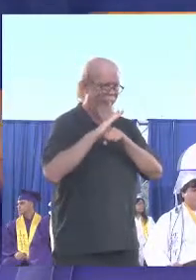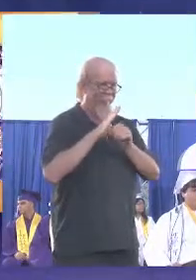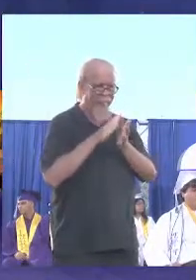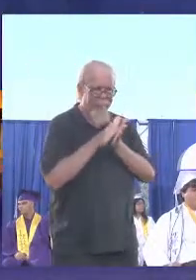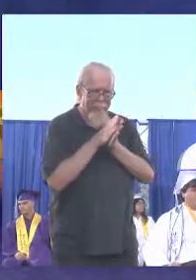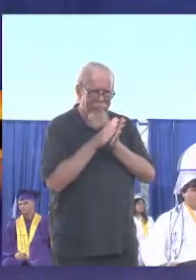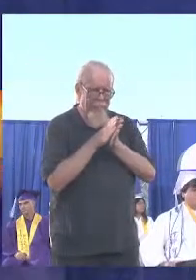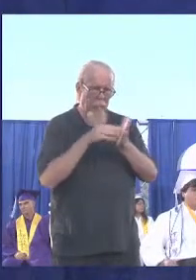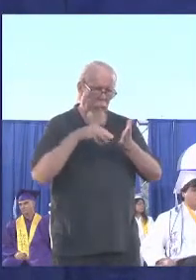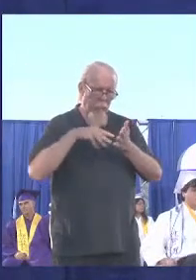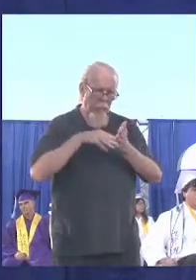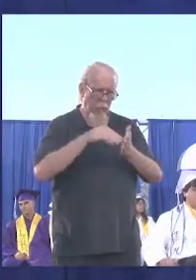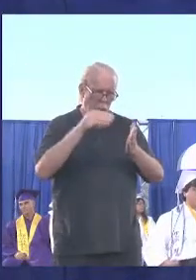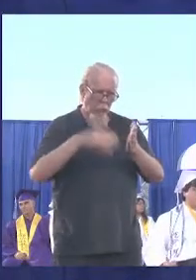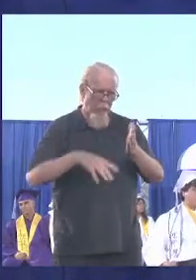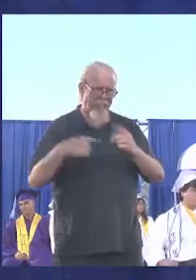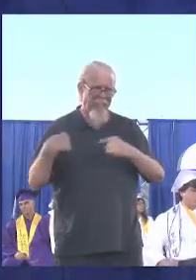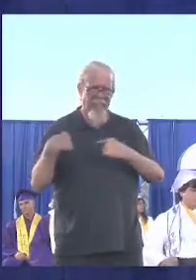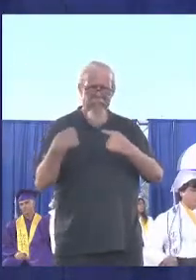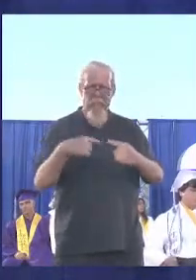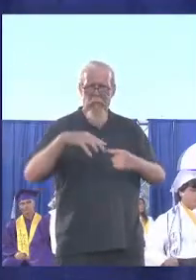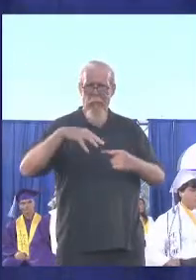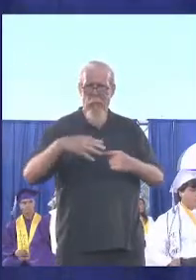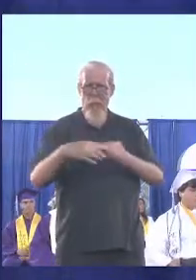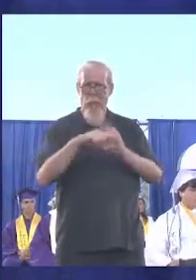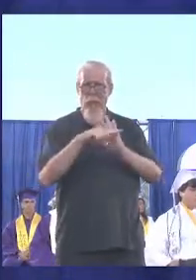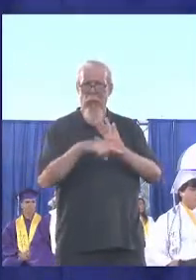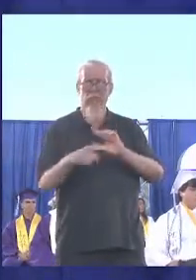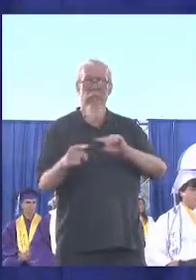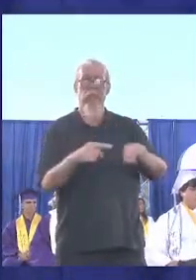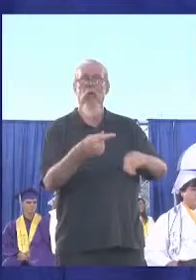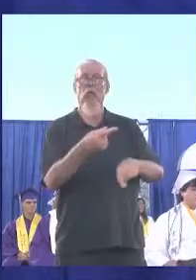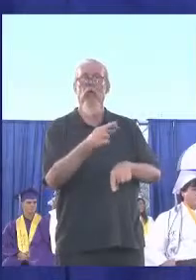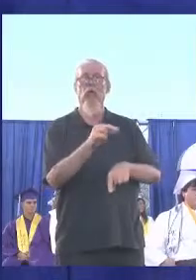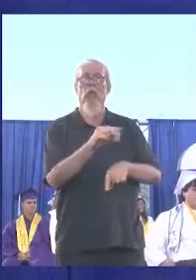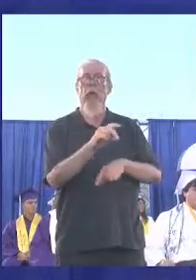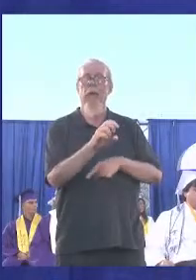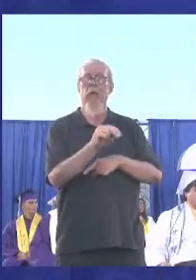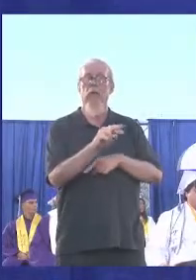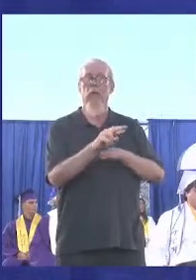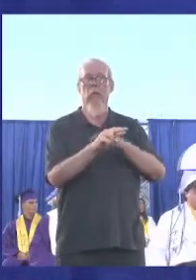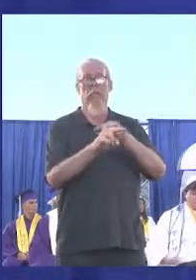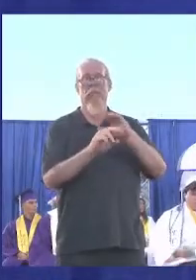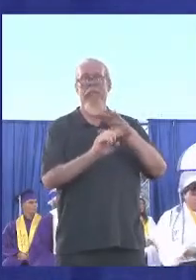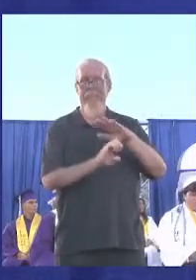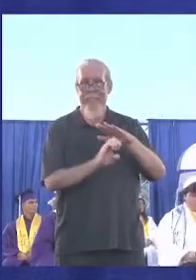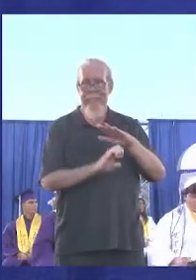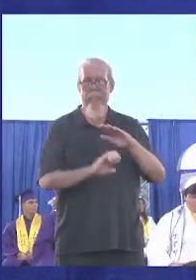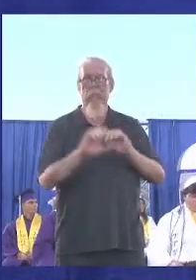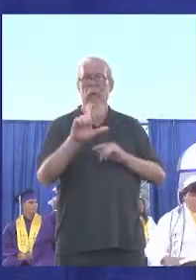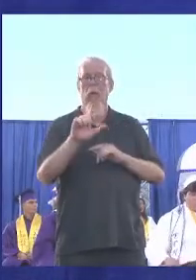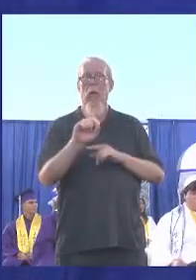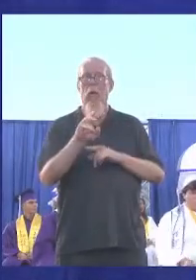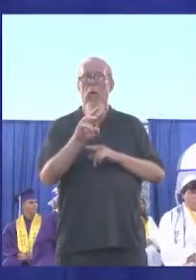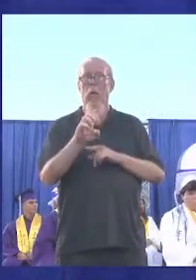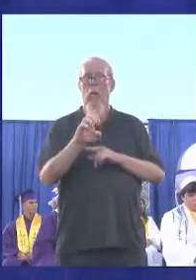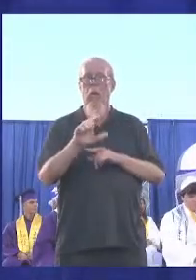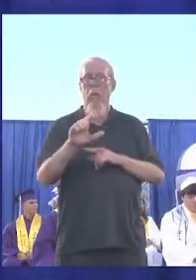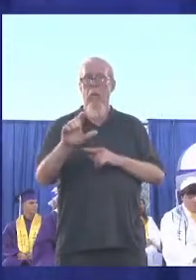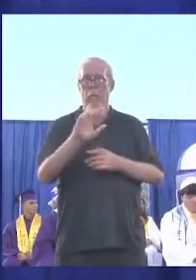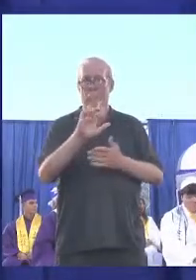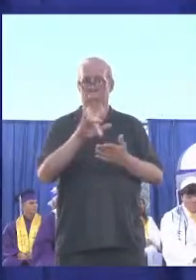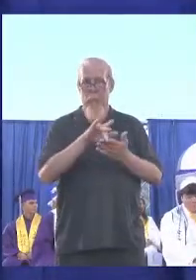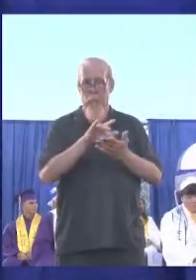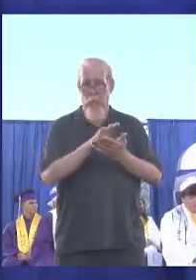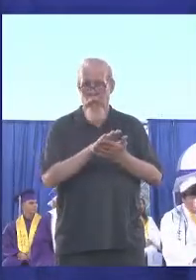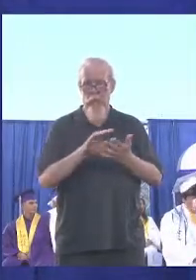fourth grade. She attended Grabner Elementary School, Lowell Middle School, and Brackenridge High School. She has